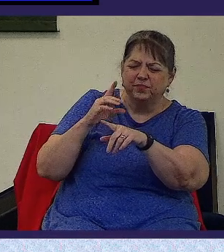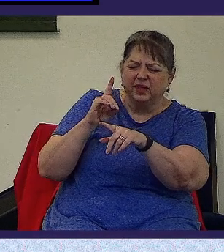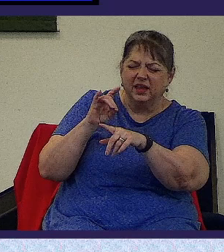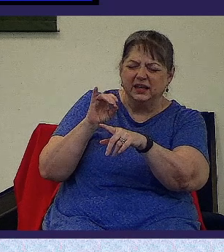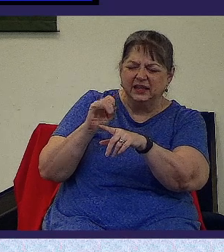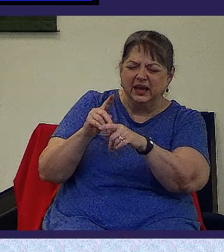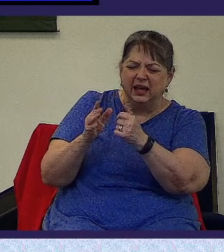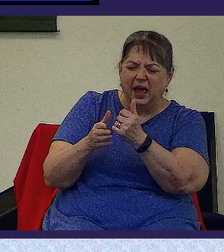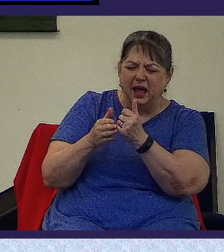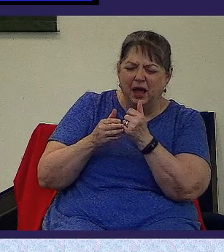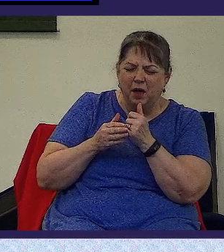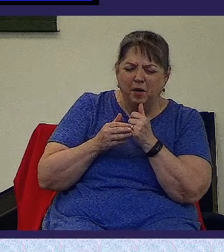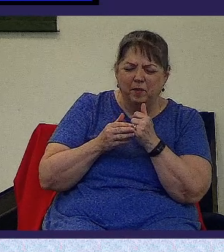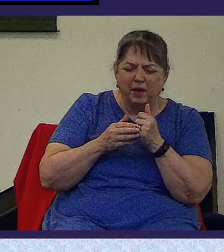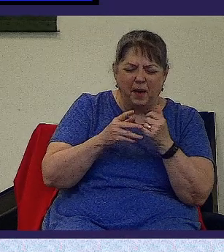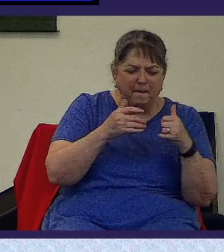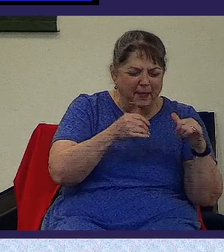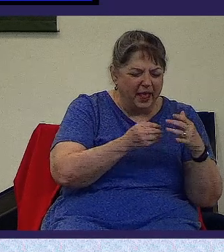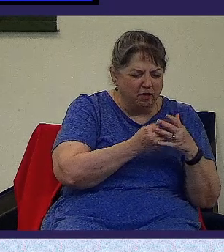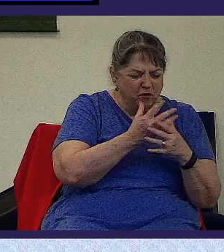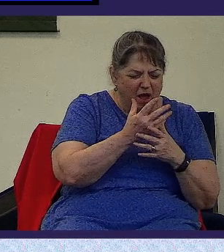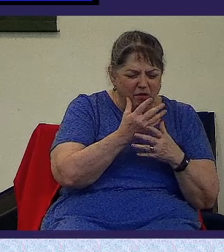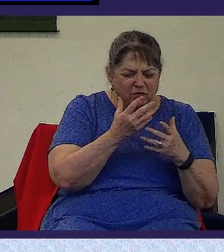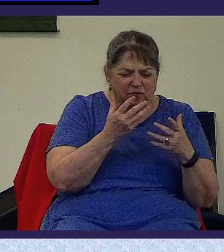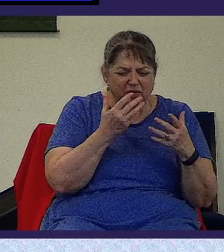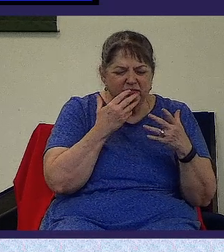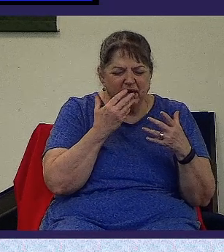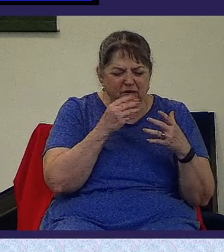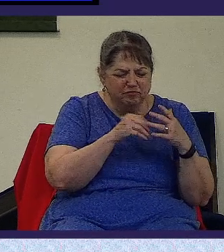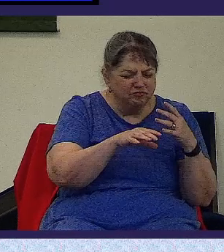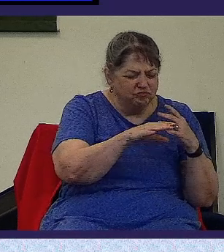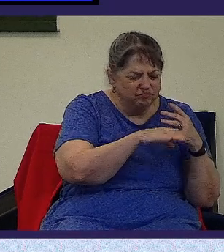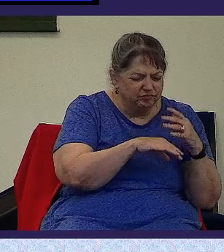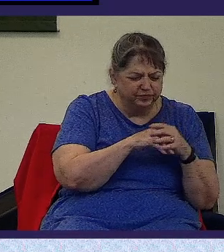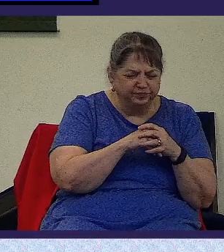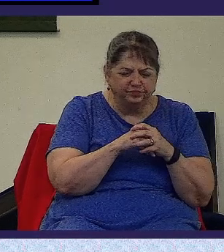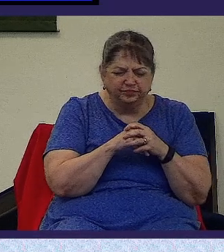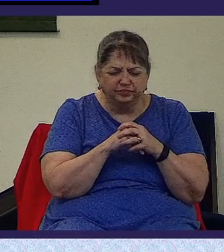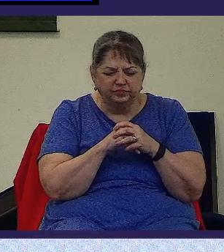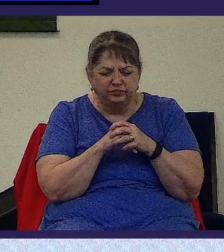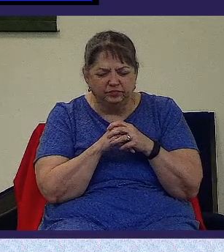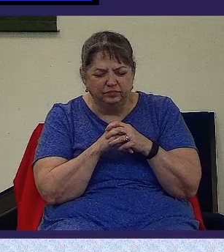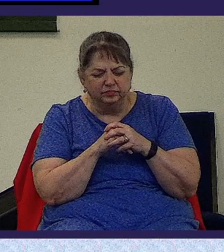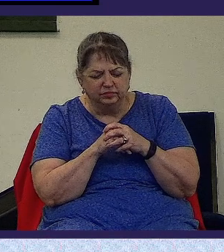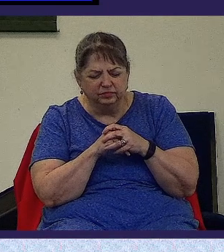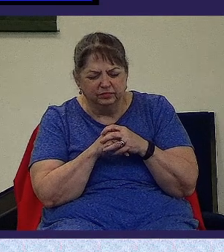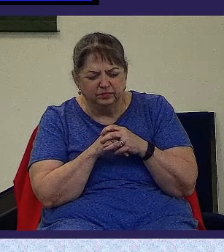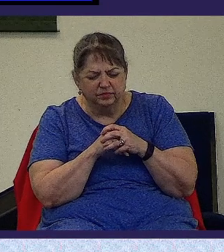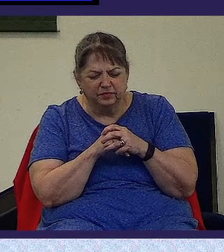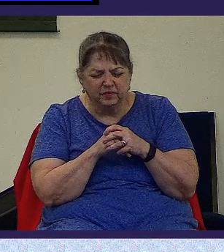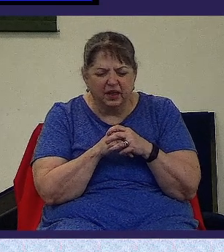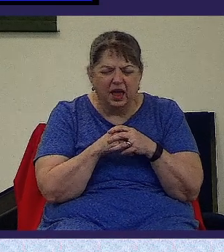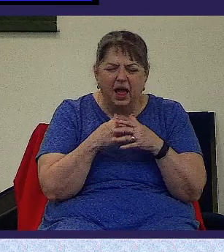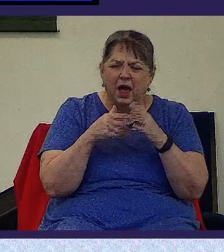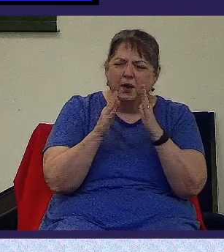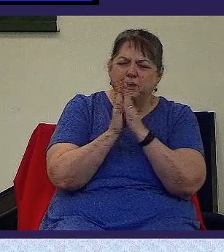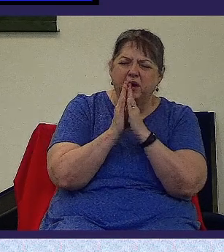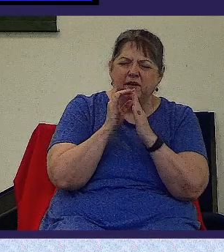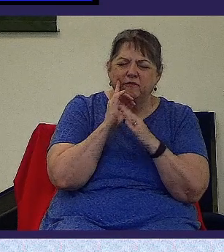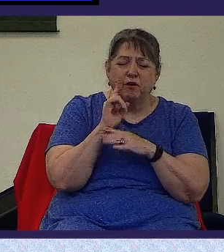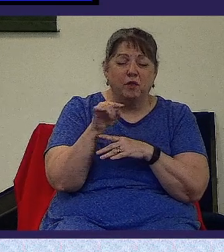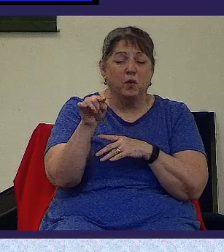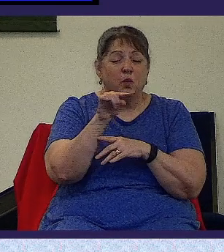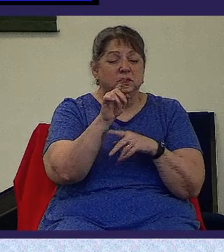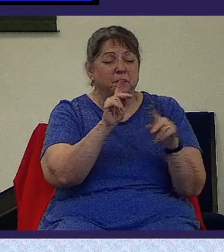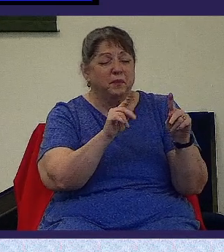uh for this uh playground so thank you for his work as well we give you the praise i know he does and father i pray for those that have given